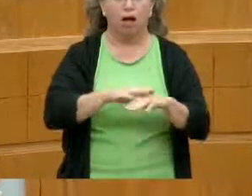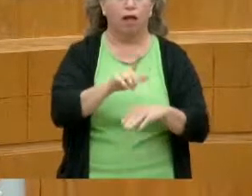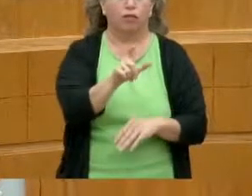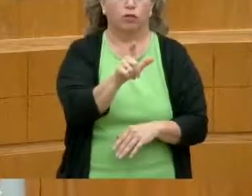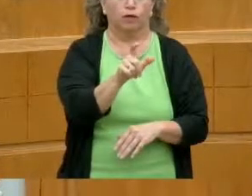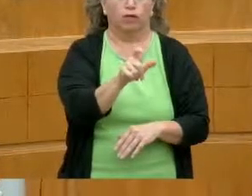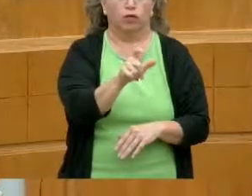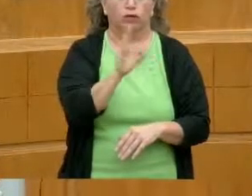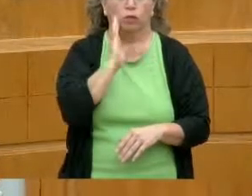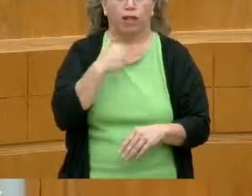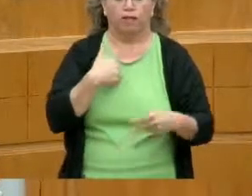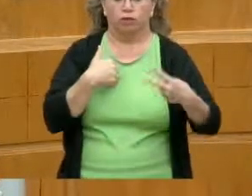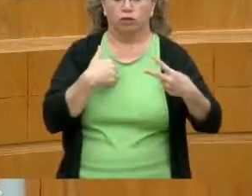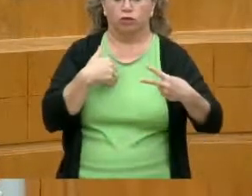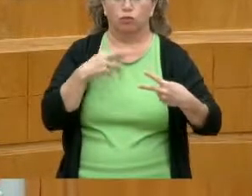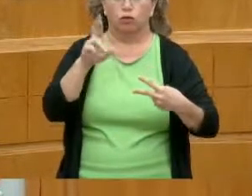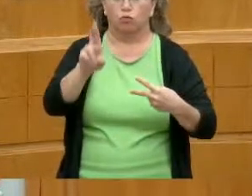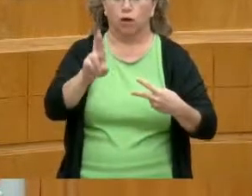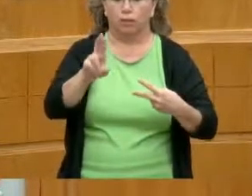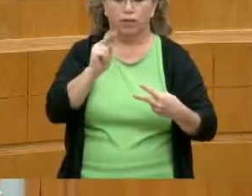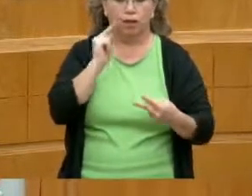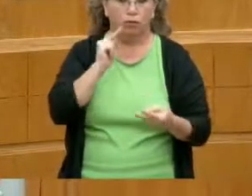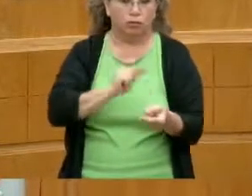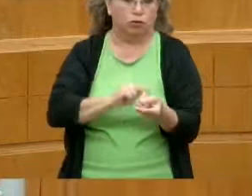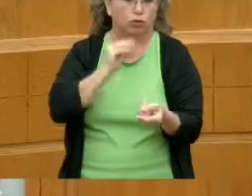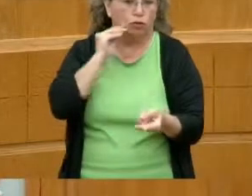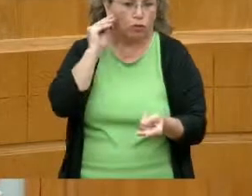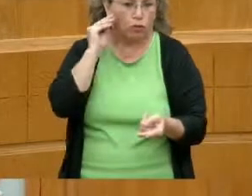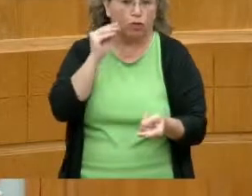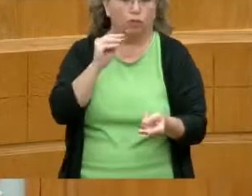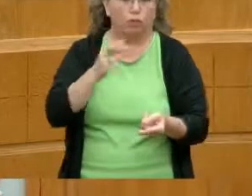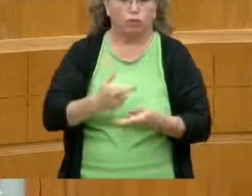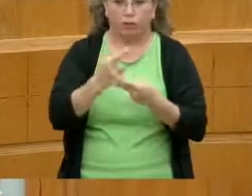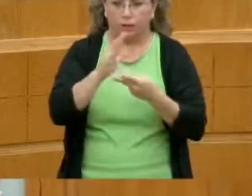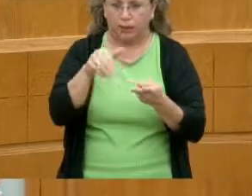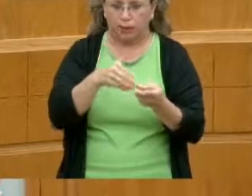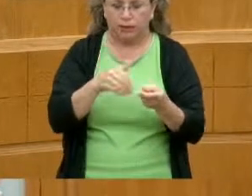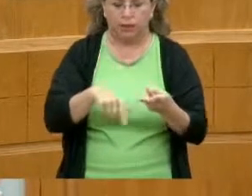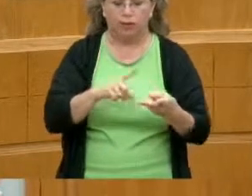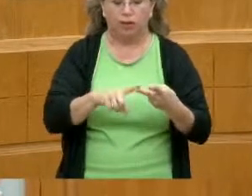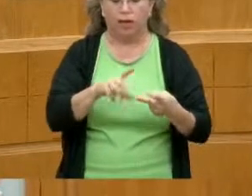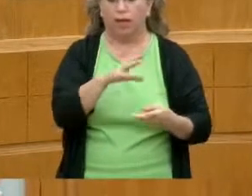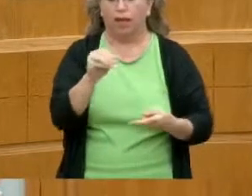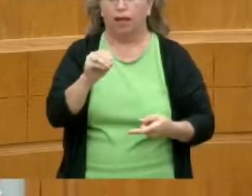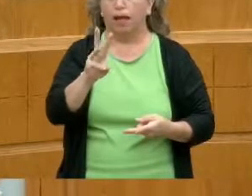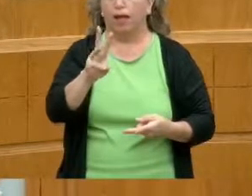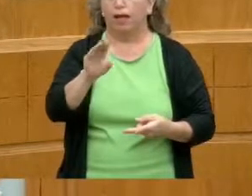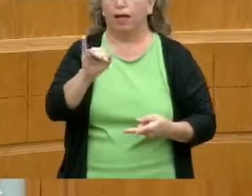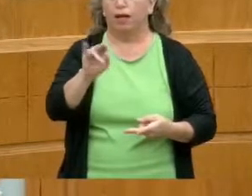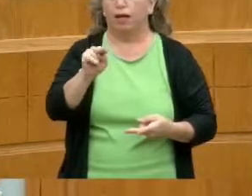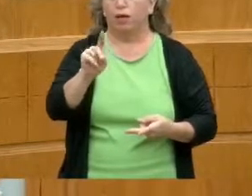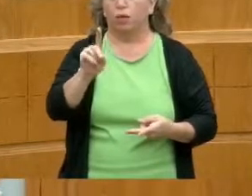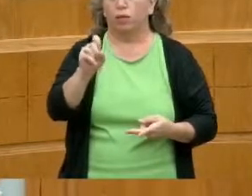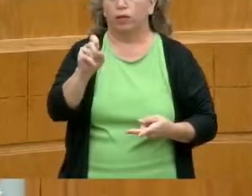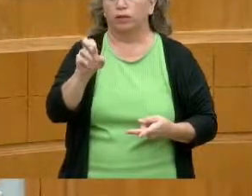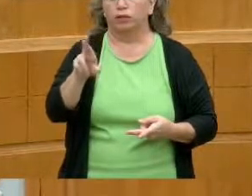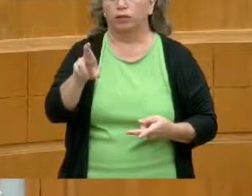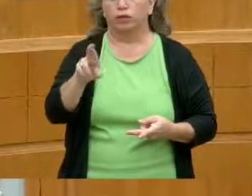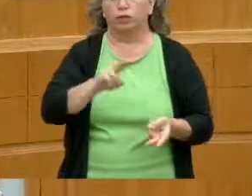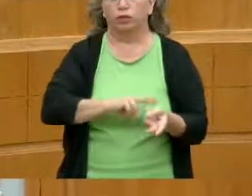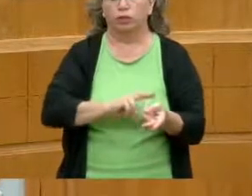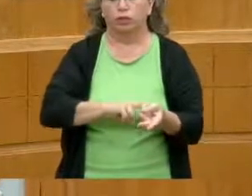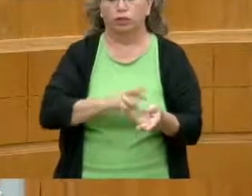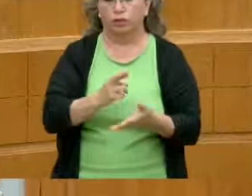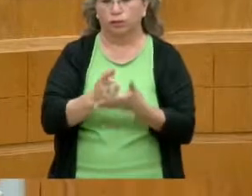on the 21st, Robstown Nursing and Rehabilitation Center, and the Windsor Nursing and Rehabilitation Center of